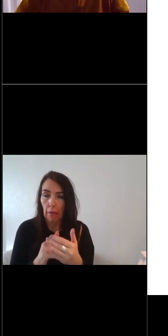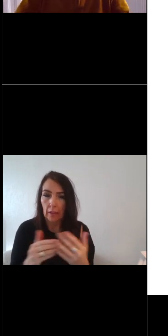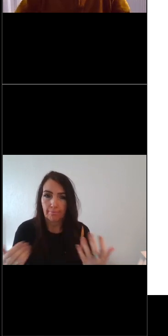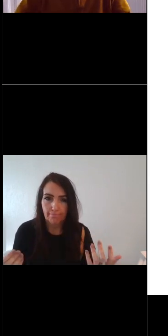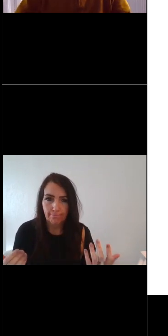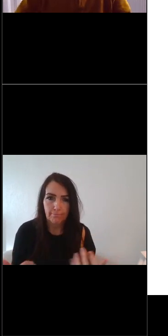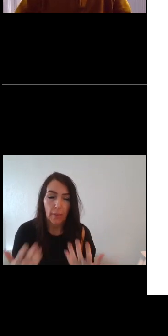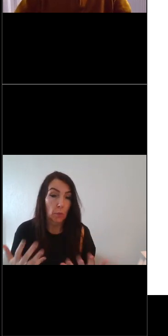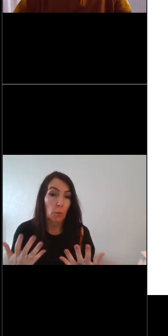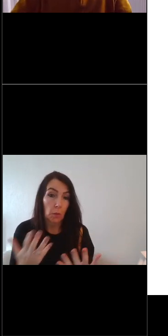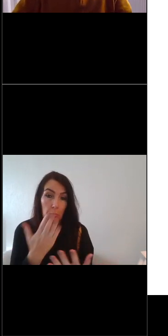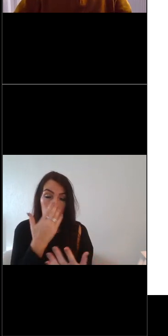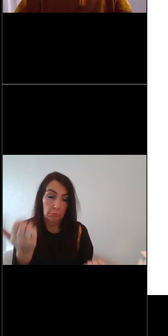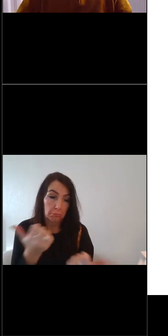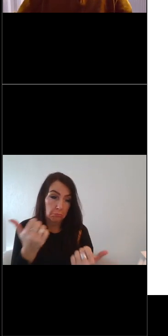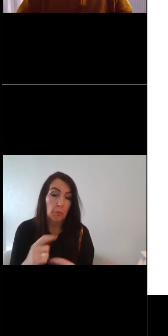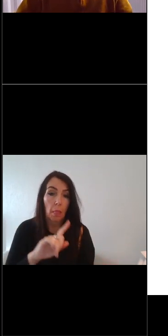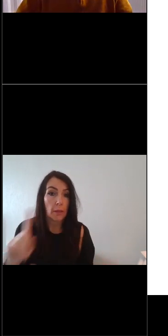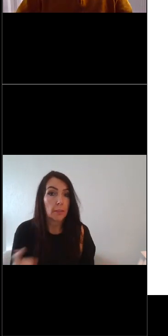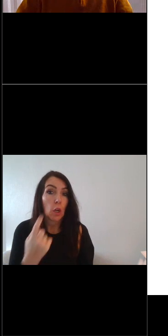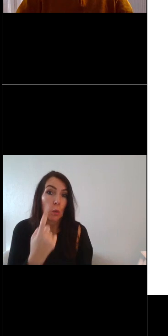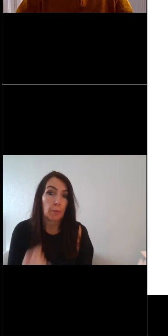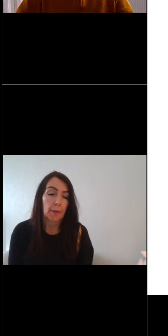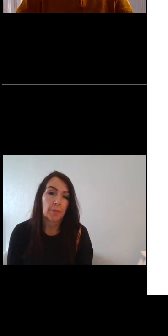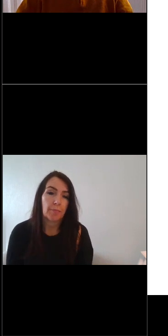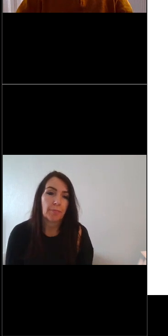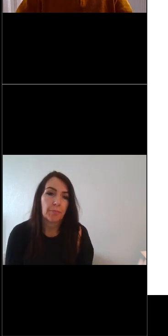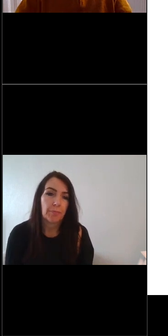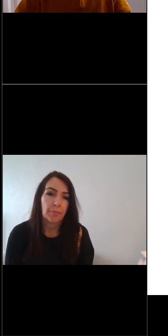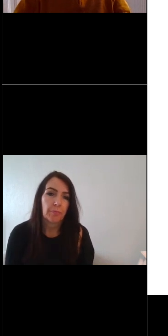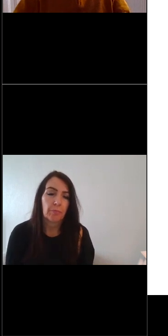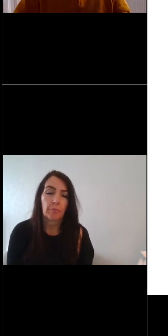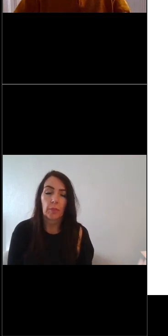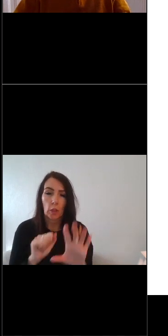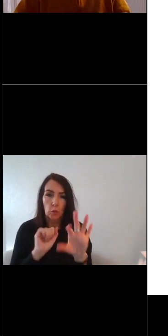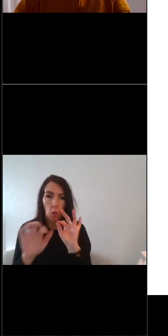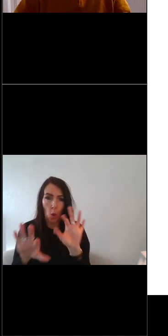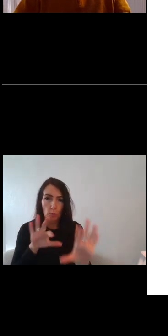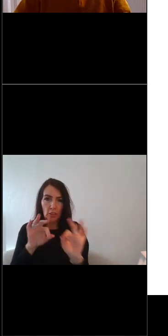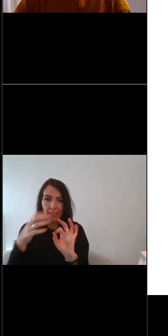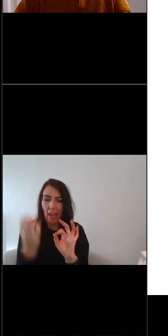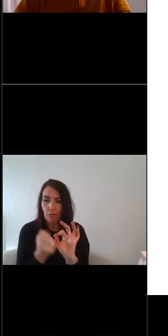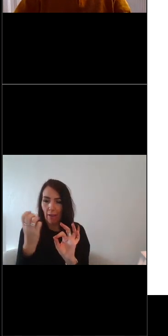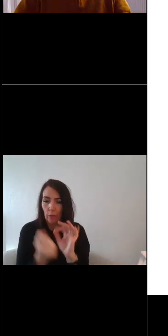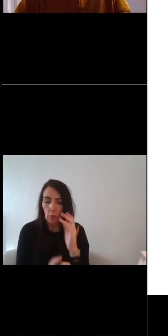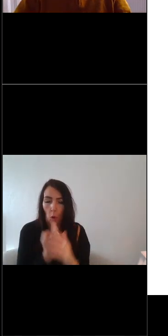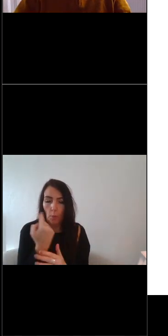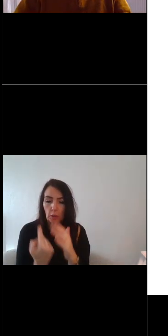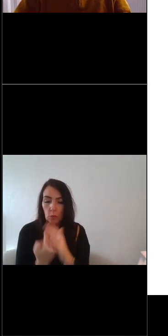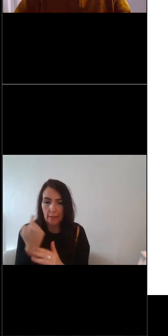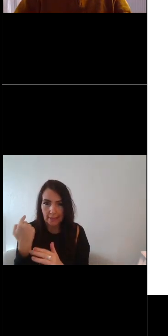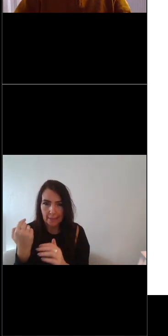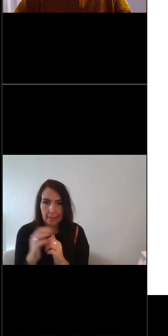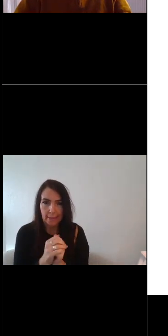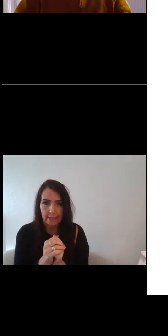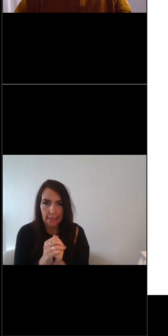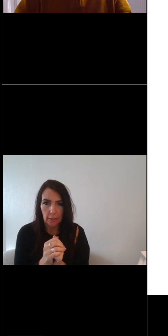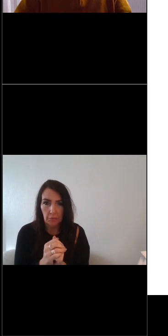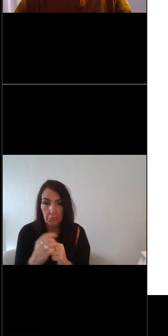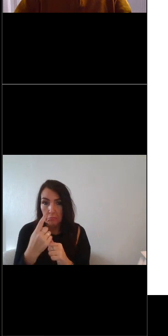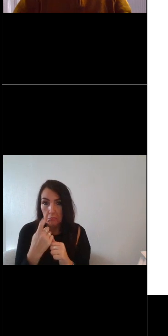moment. Also, understand options and revenue opportunities that may enhance your plan. Is there any way you can